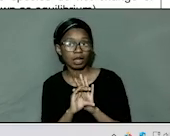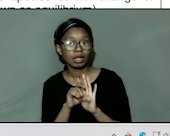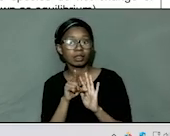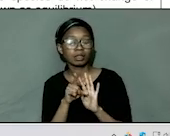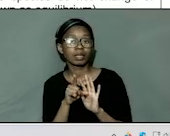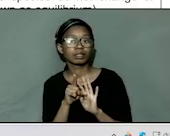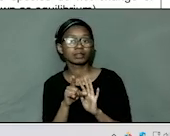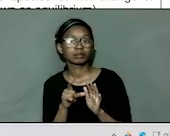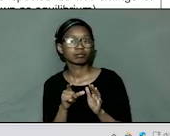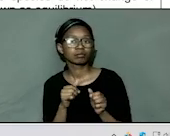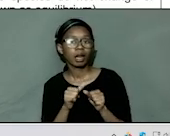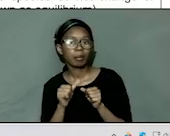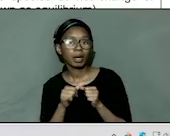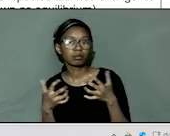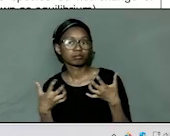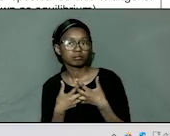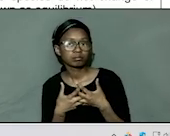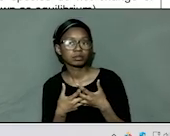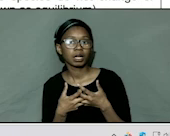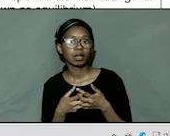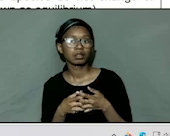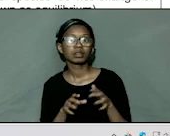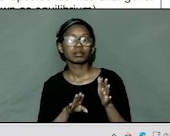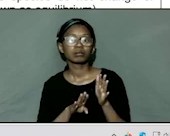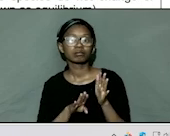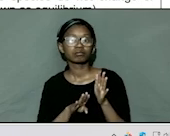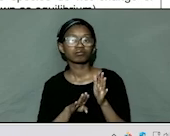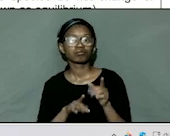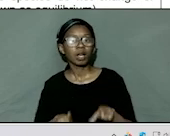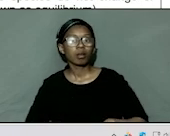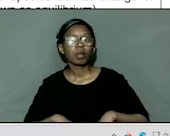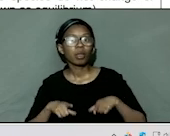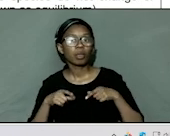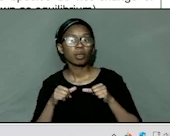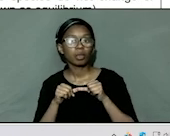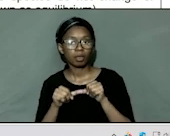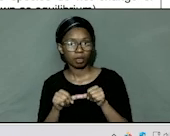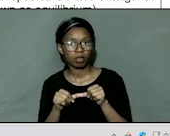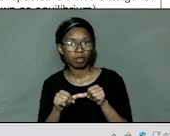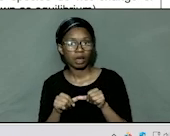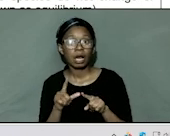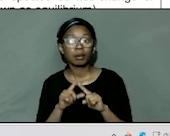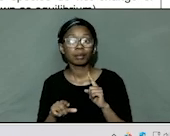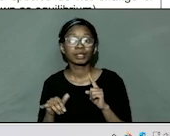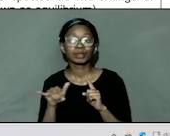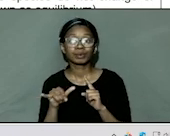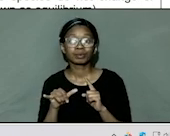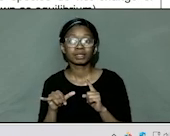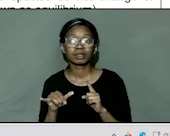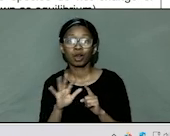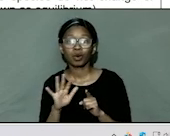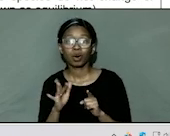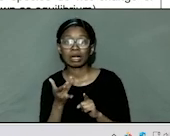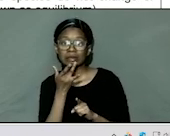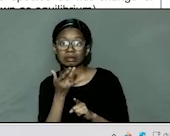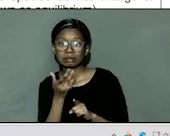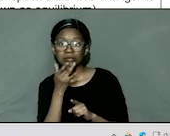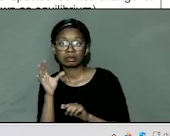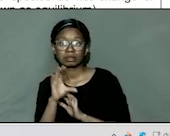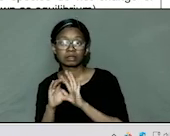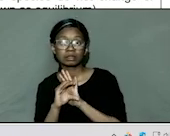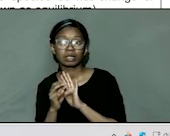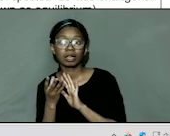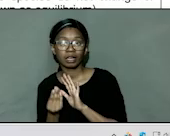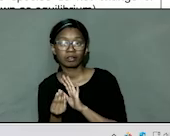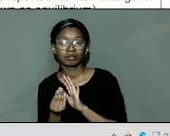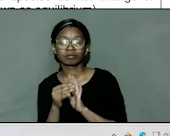what? To survive. And then those with unfavorable, it makes them less suited and they do what? They would